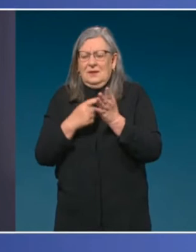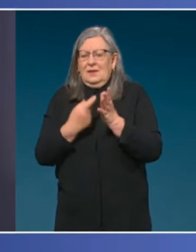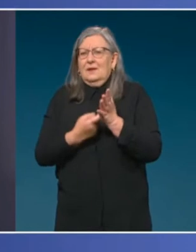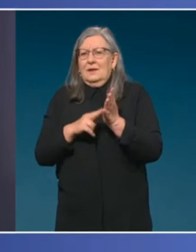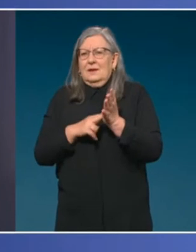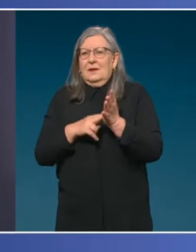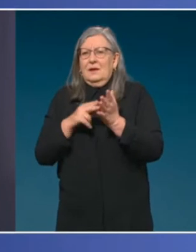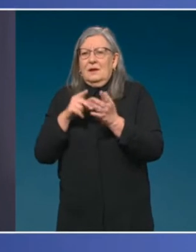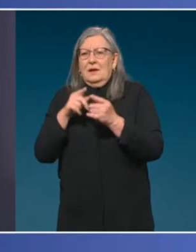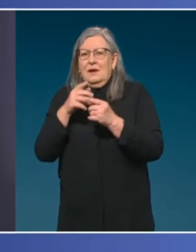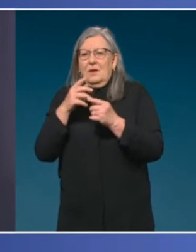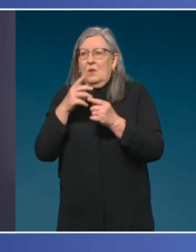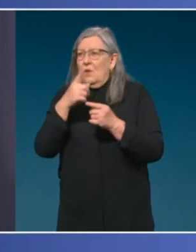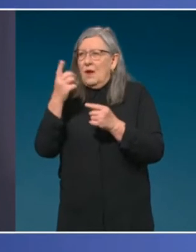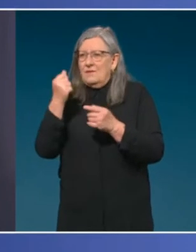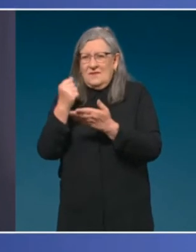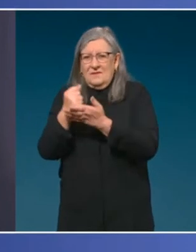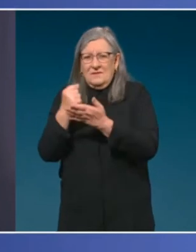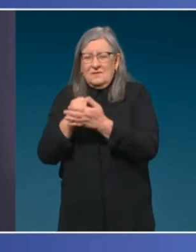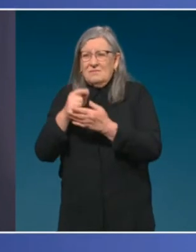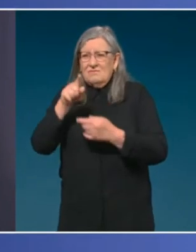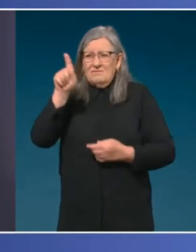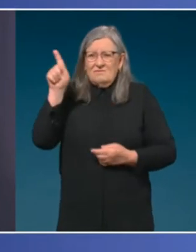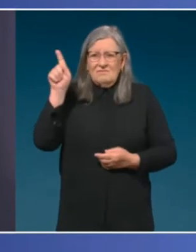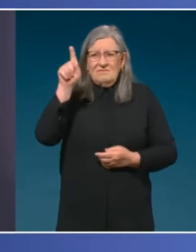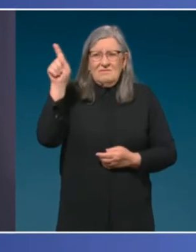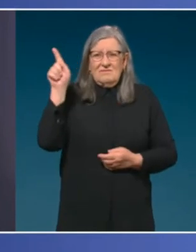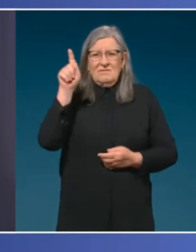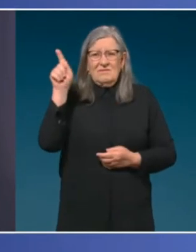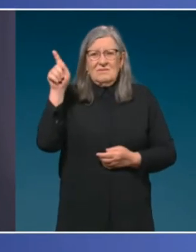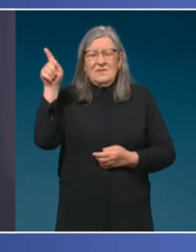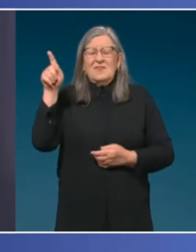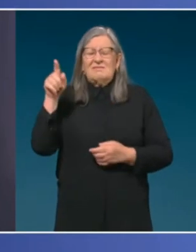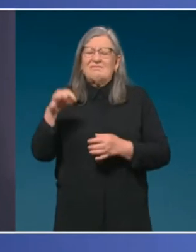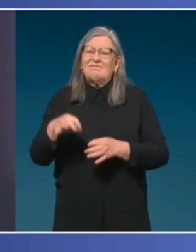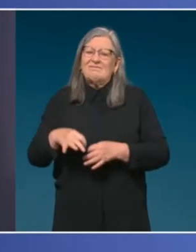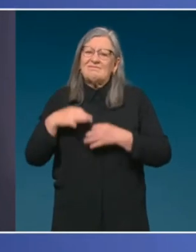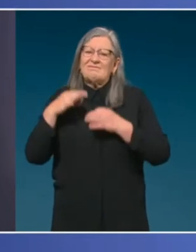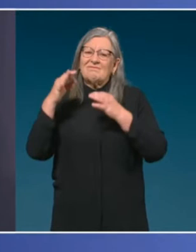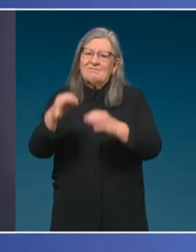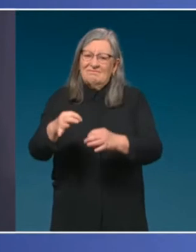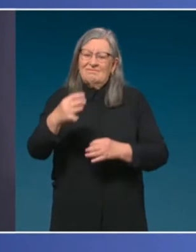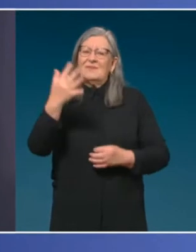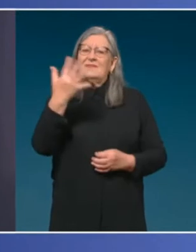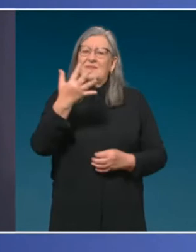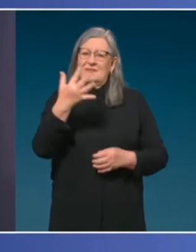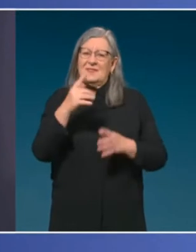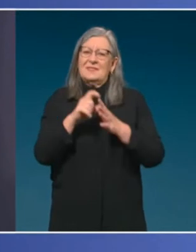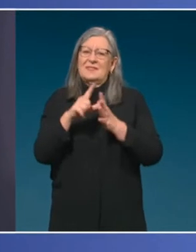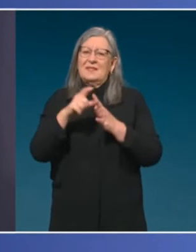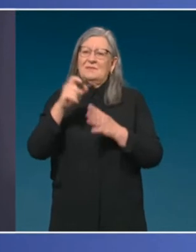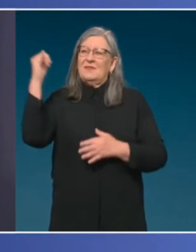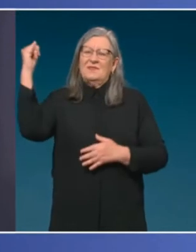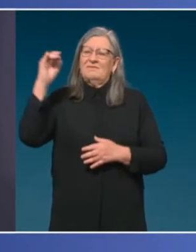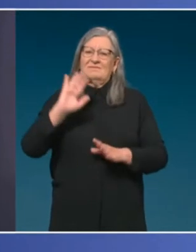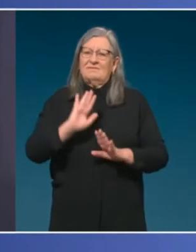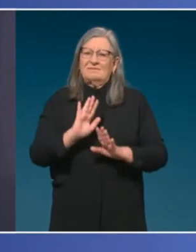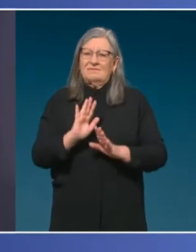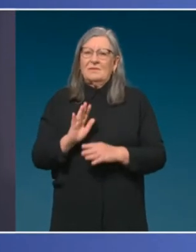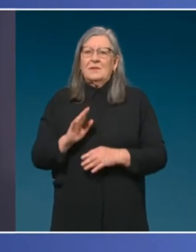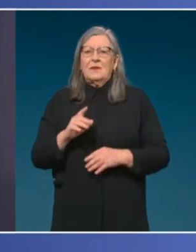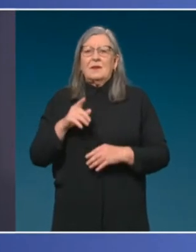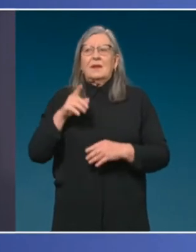their delay will be for a period of 14 days to the 15th of December when they can enter our country. There is also a